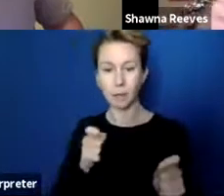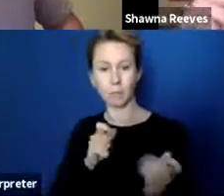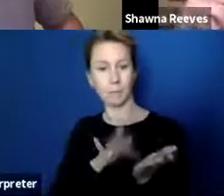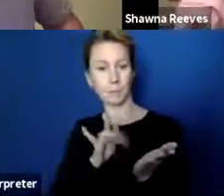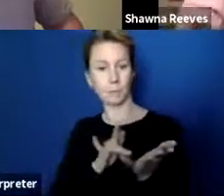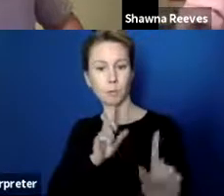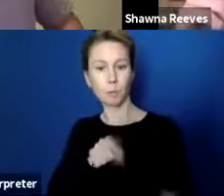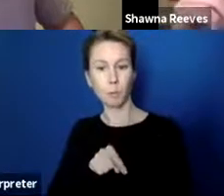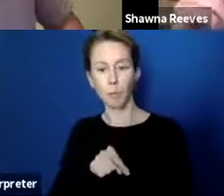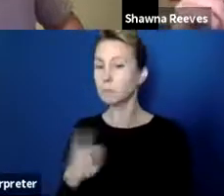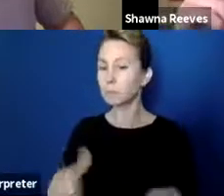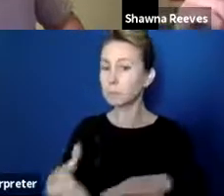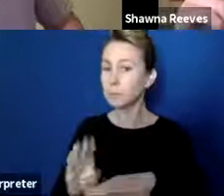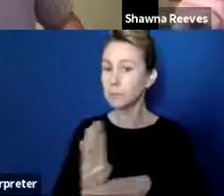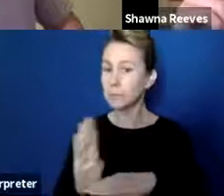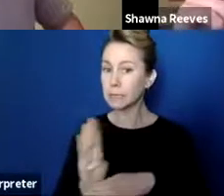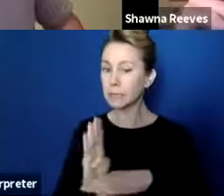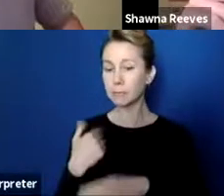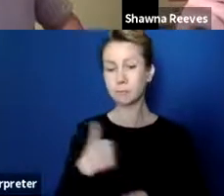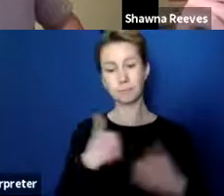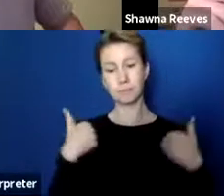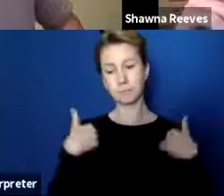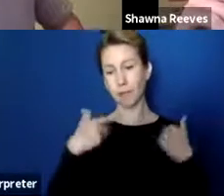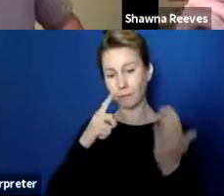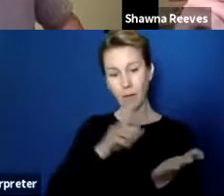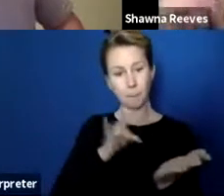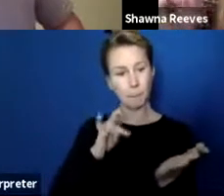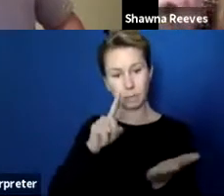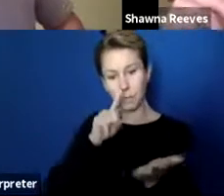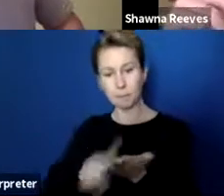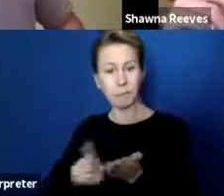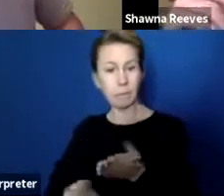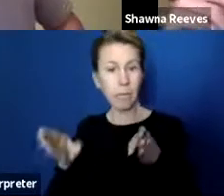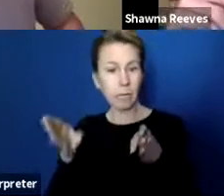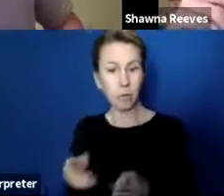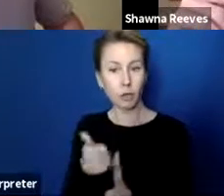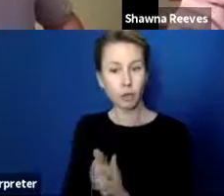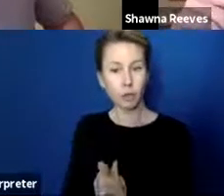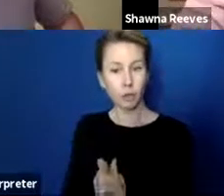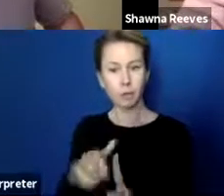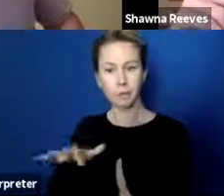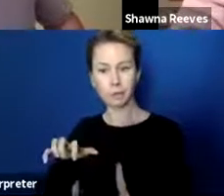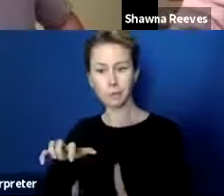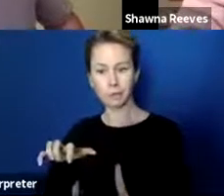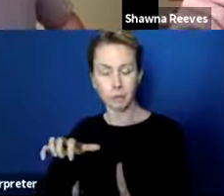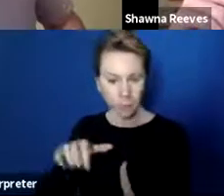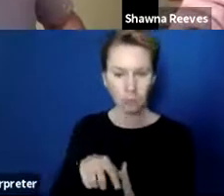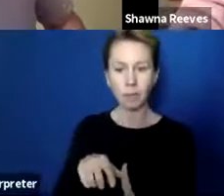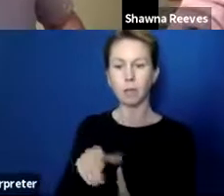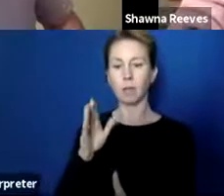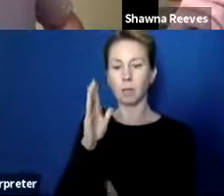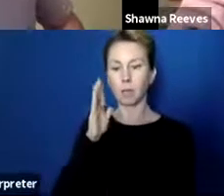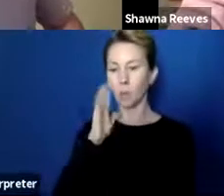And also with some of the identified skilled nursing facilities. And so we're doing the COVID monitoring as well as handling